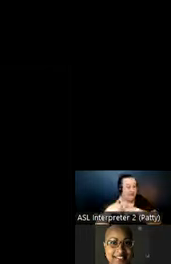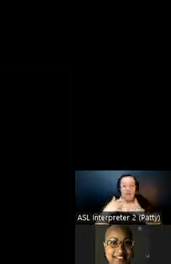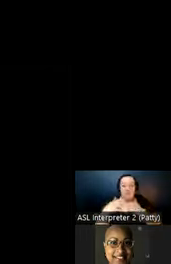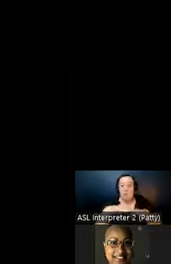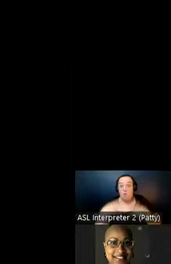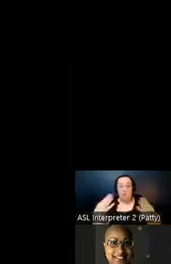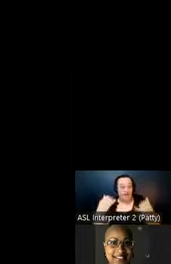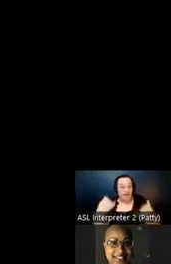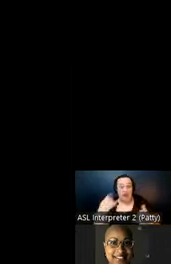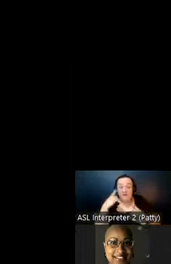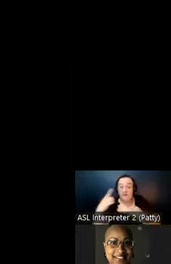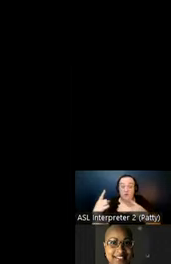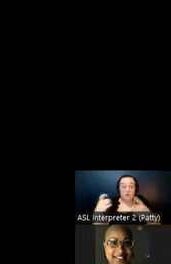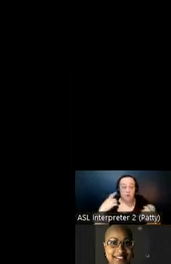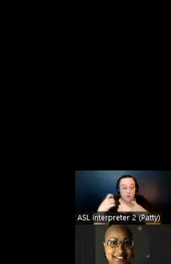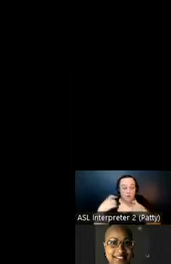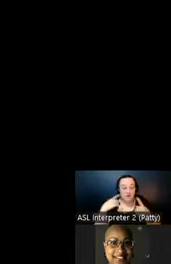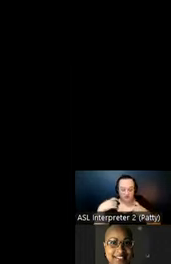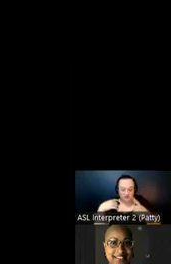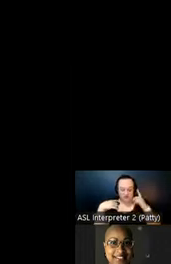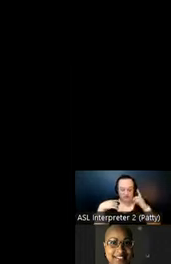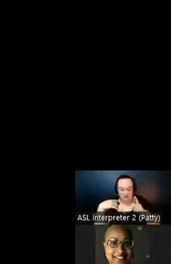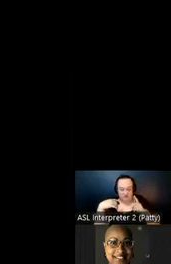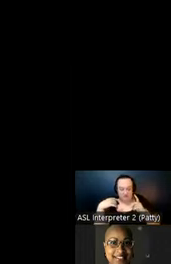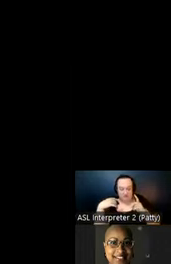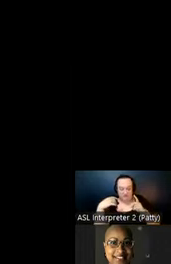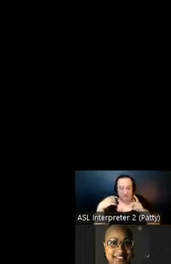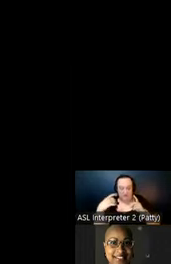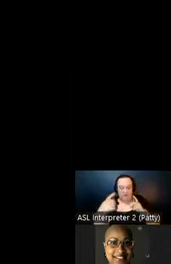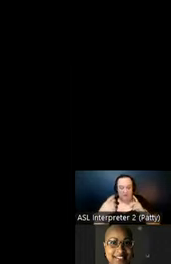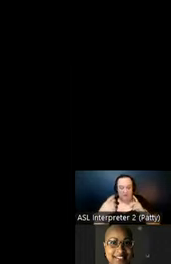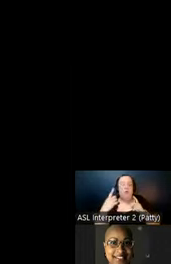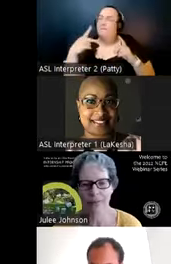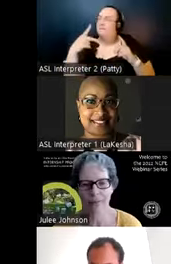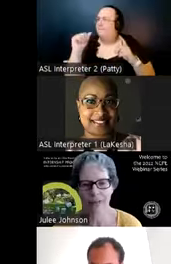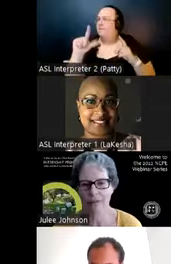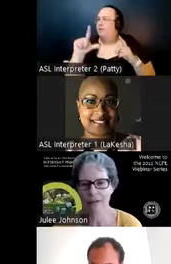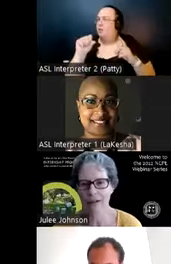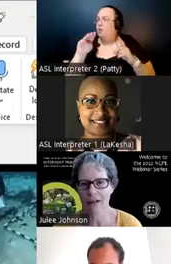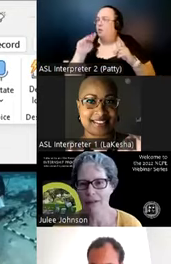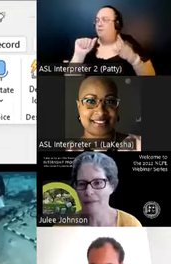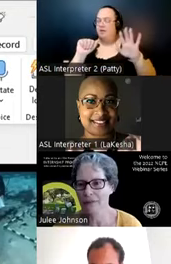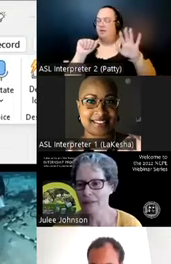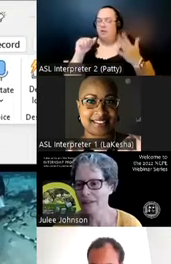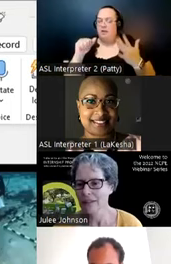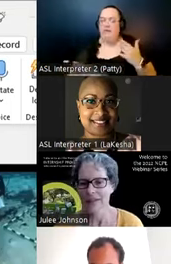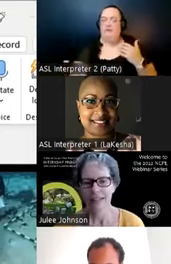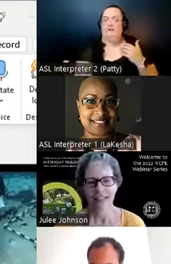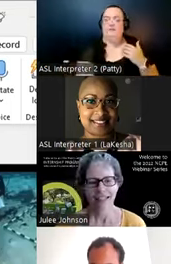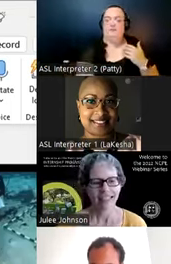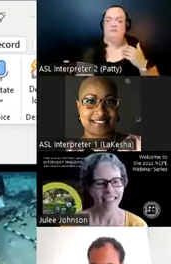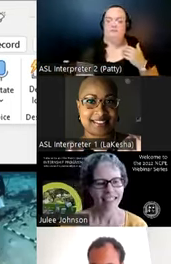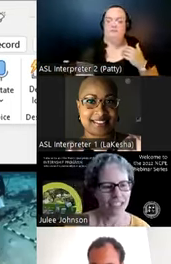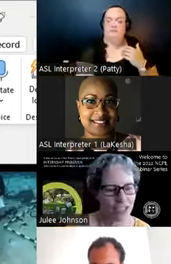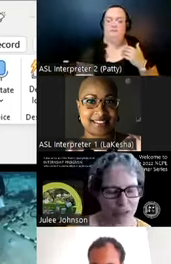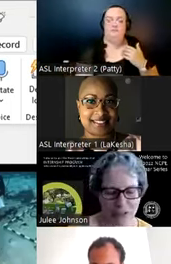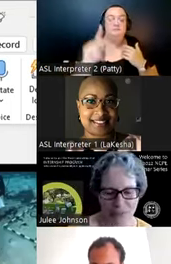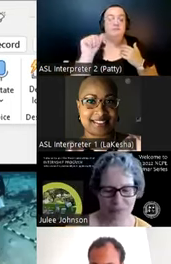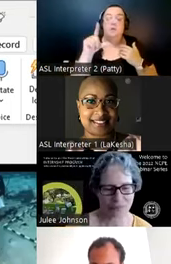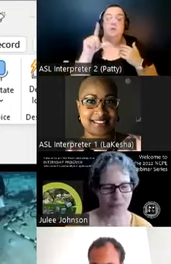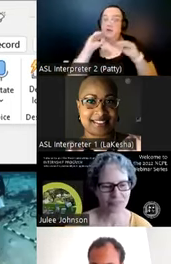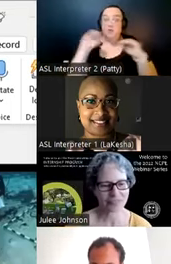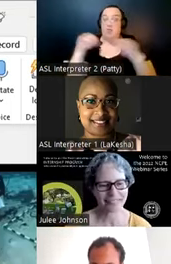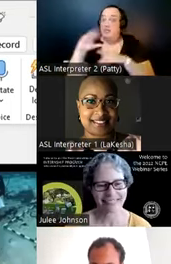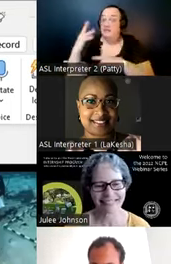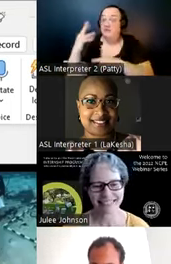questions. Yes. One of the ones about Paloma, there might be something. None in the chat, but